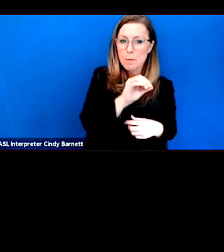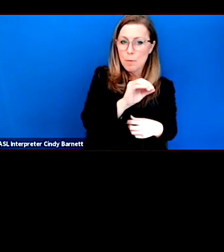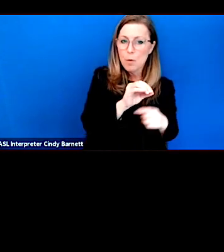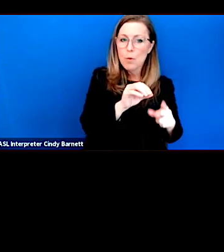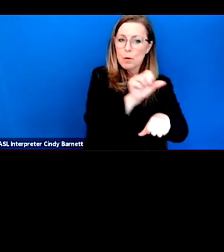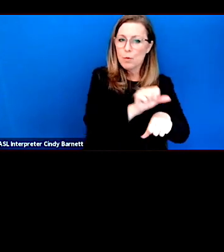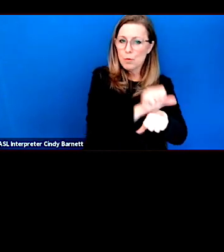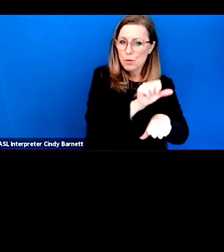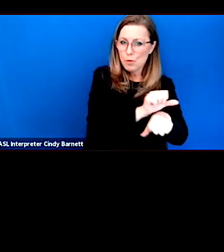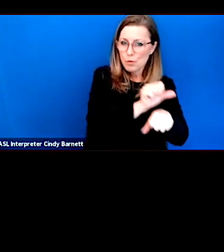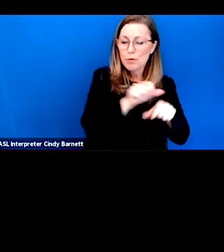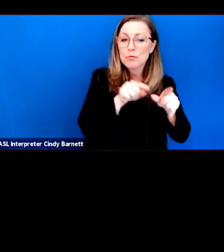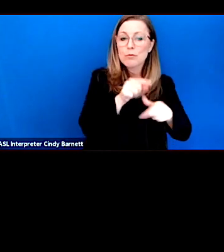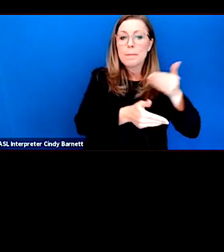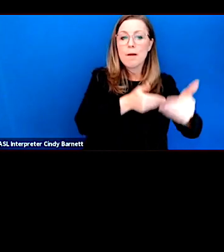as needed.